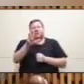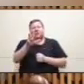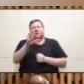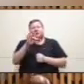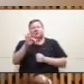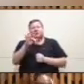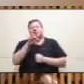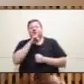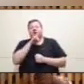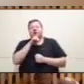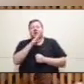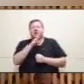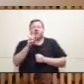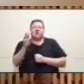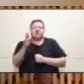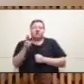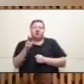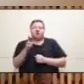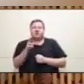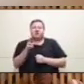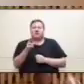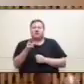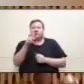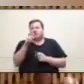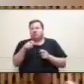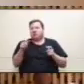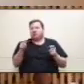there. Hence, the other one, the